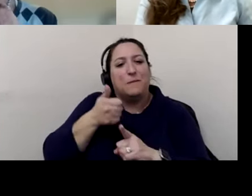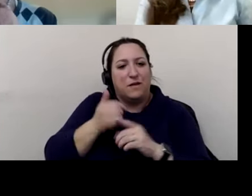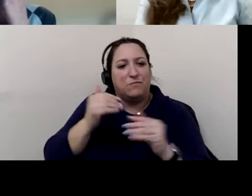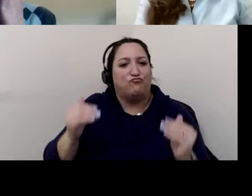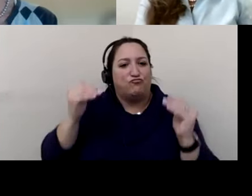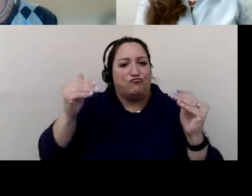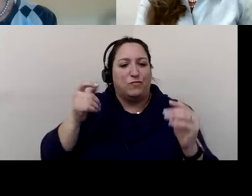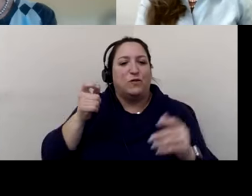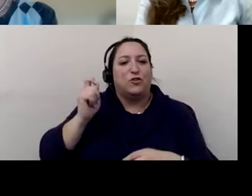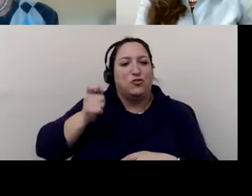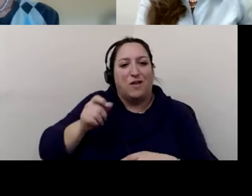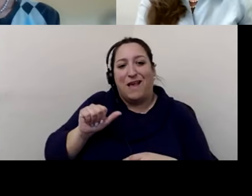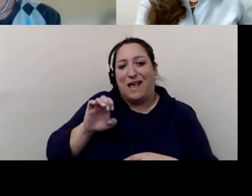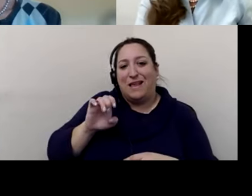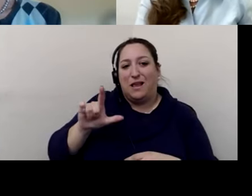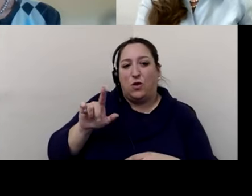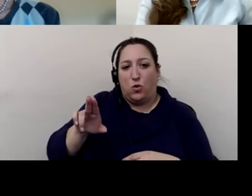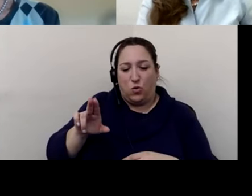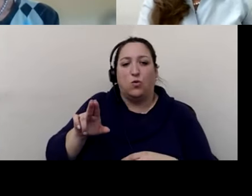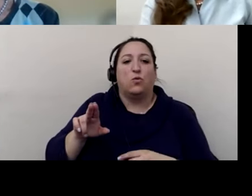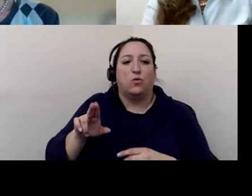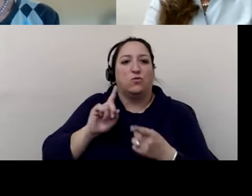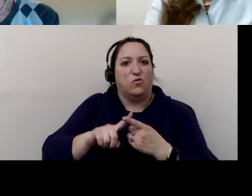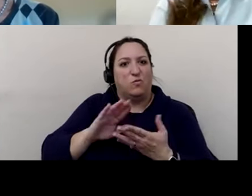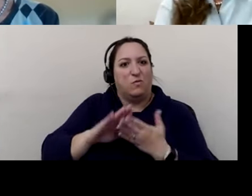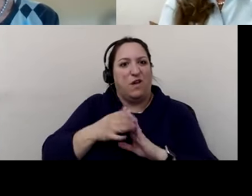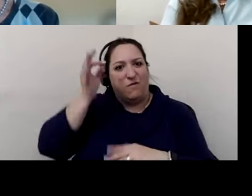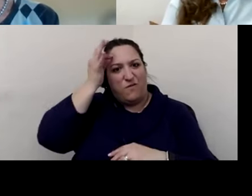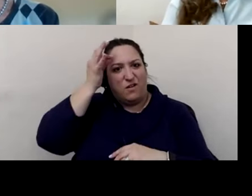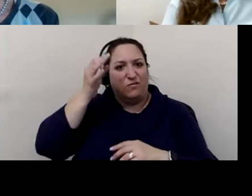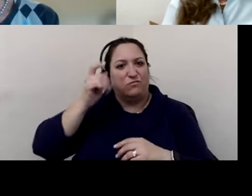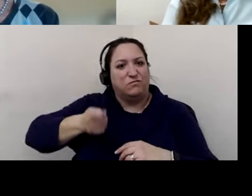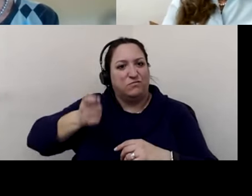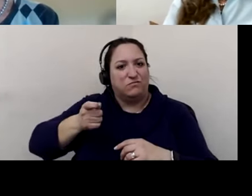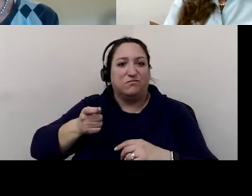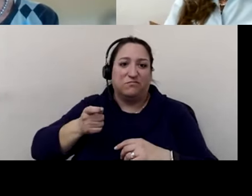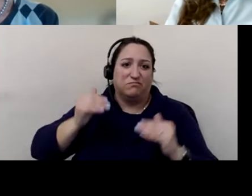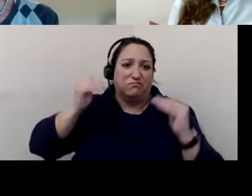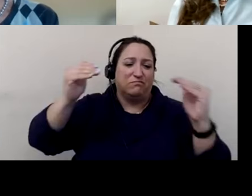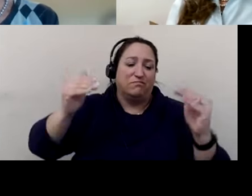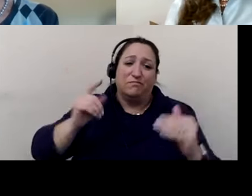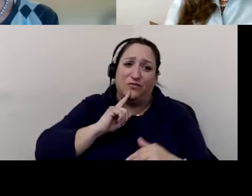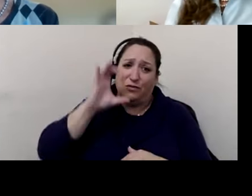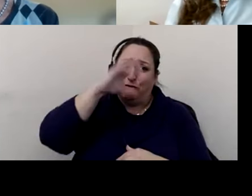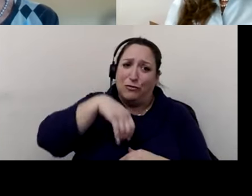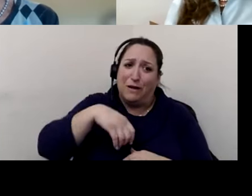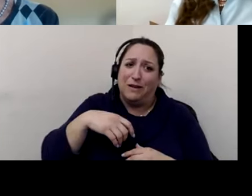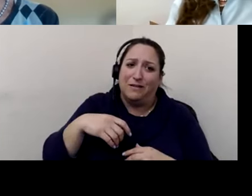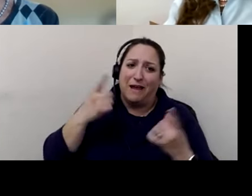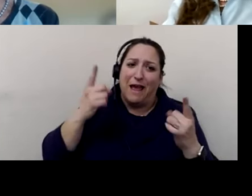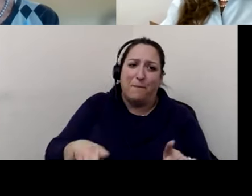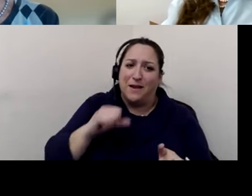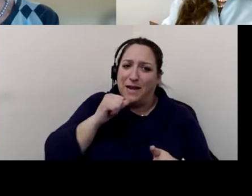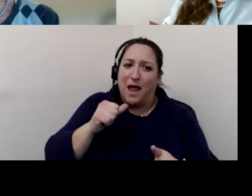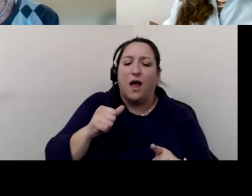judge from an ACLU affiliate to the federal bar is an unusual circumstance. You know, I'm